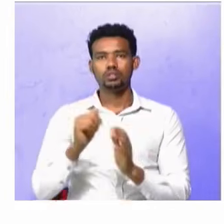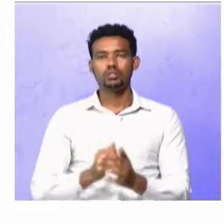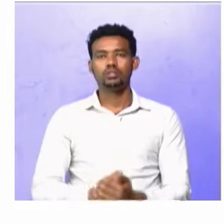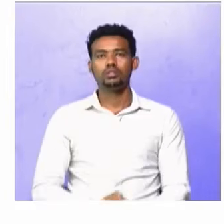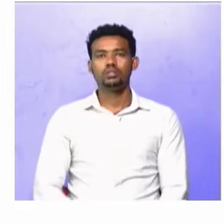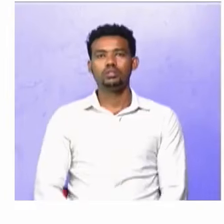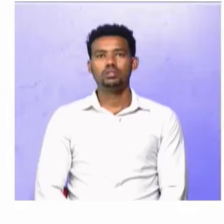boy